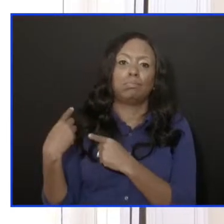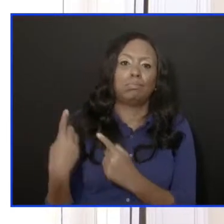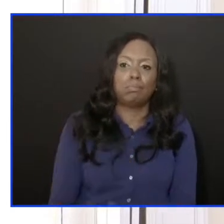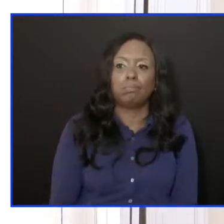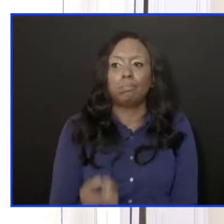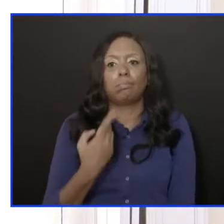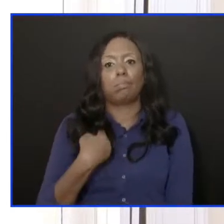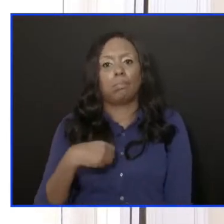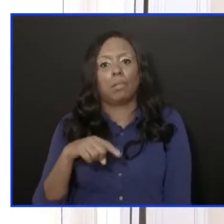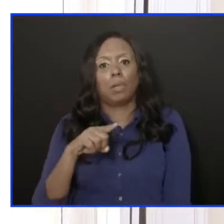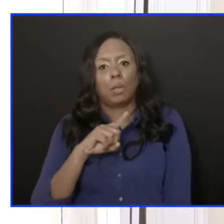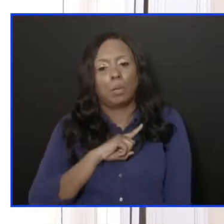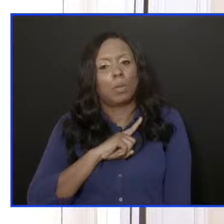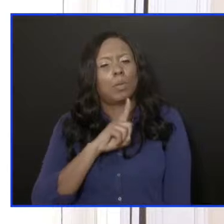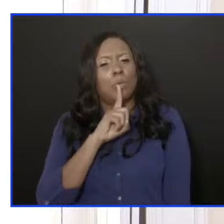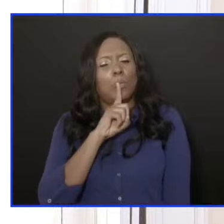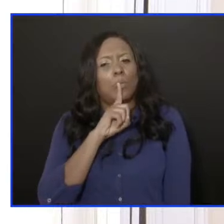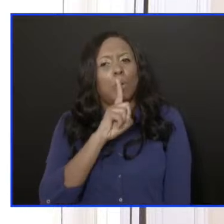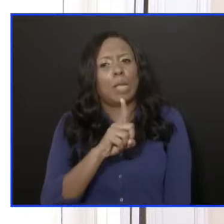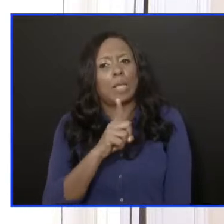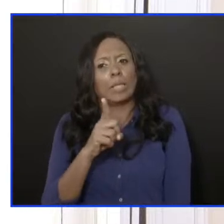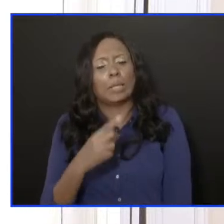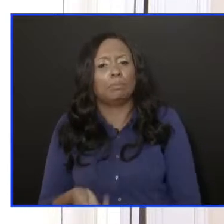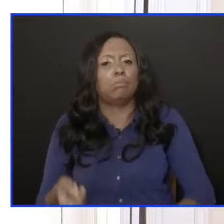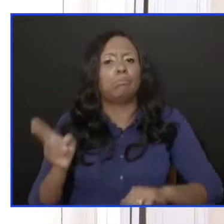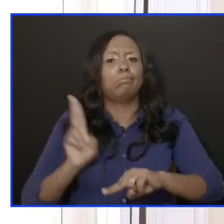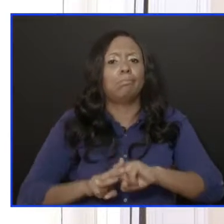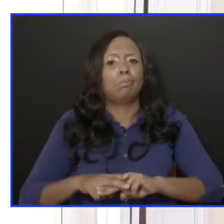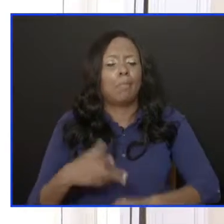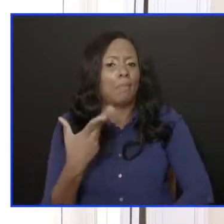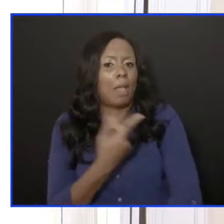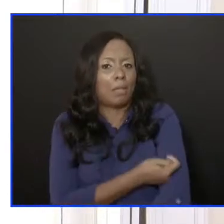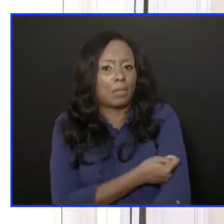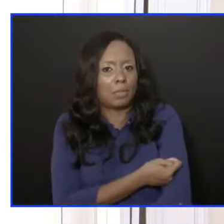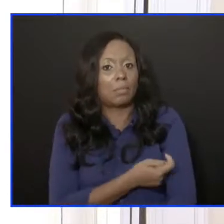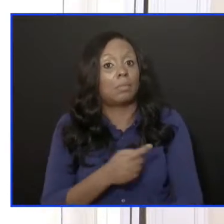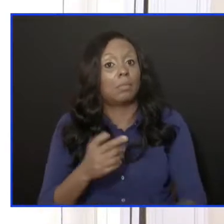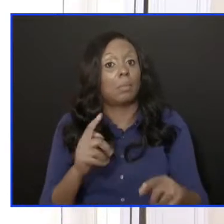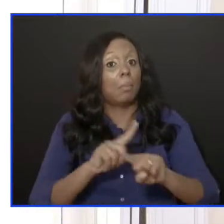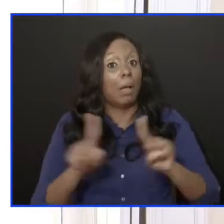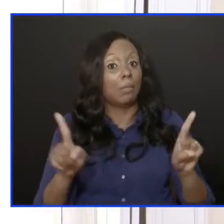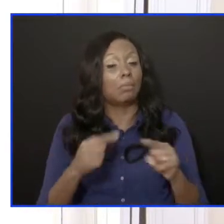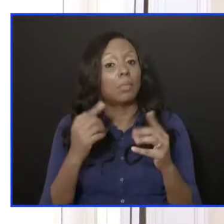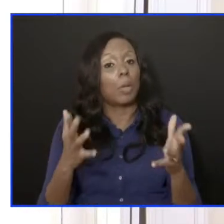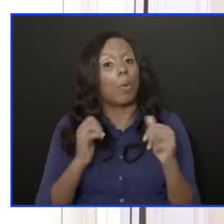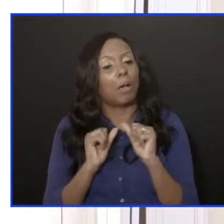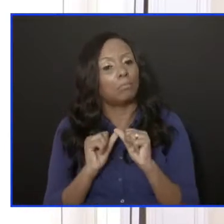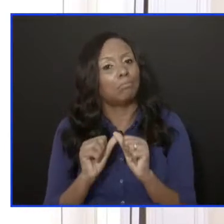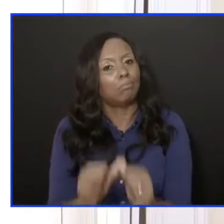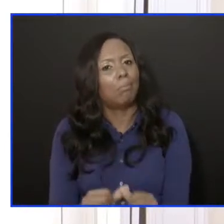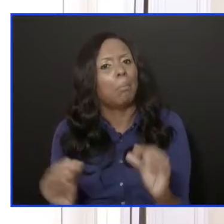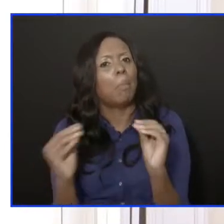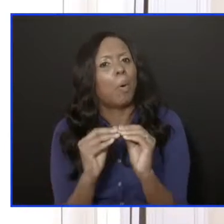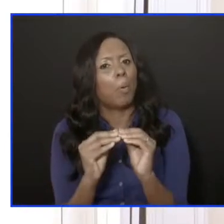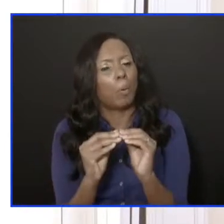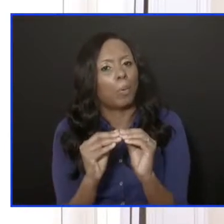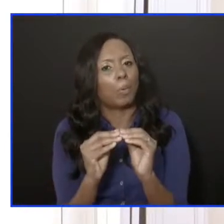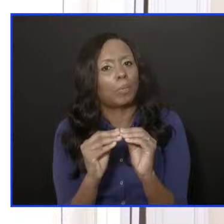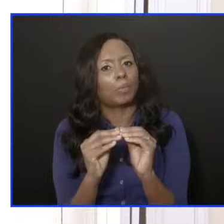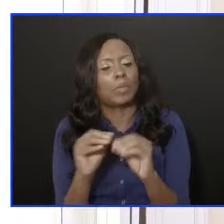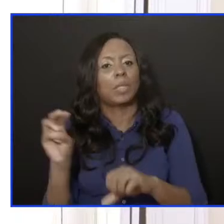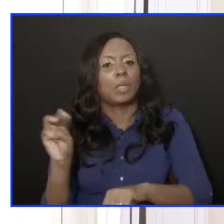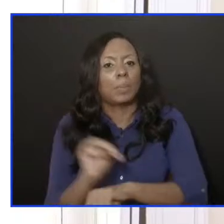being able to increase the vaccination rates. We would like to see it go further. I'm told by the Ministry of Health that they're still